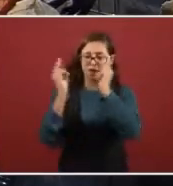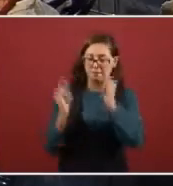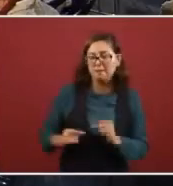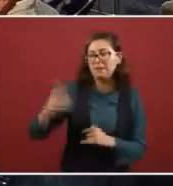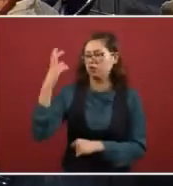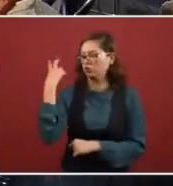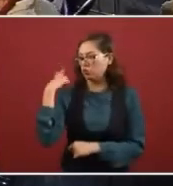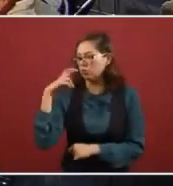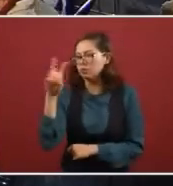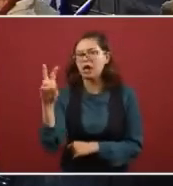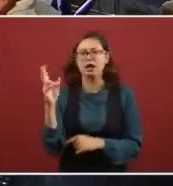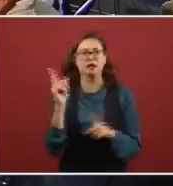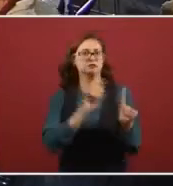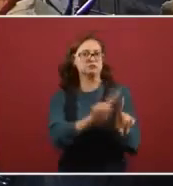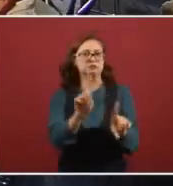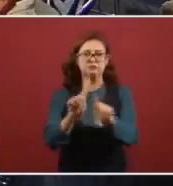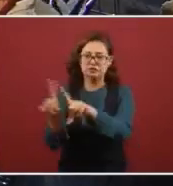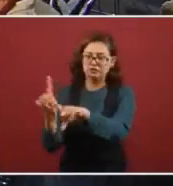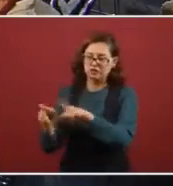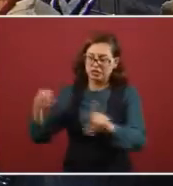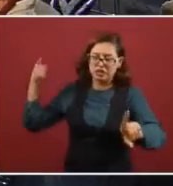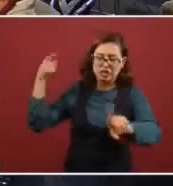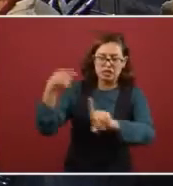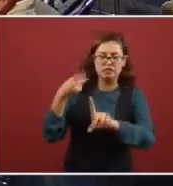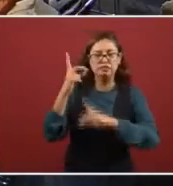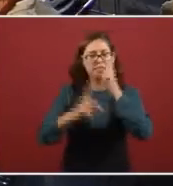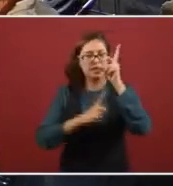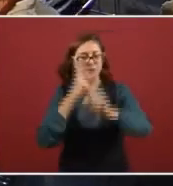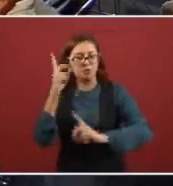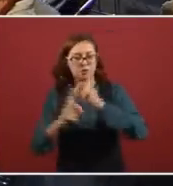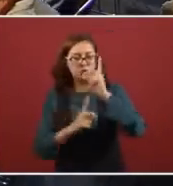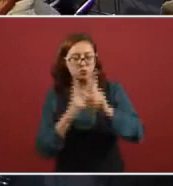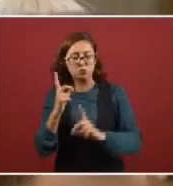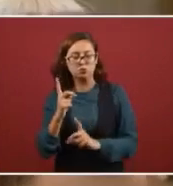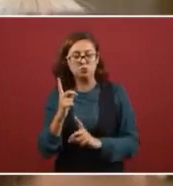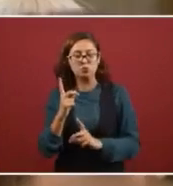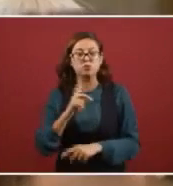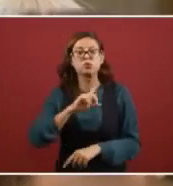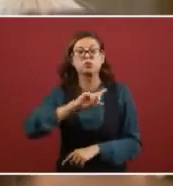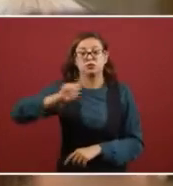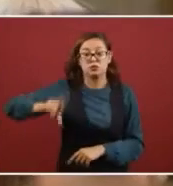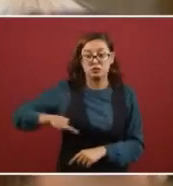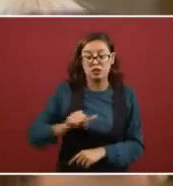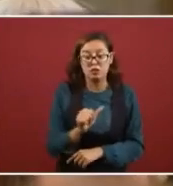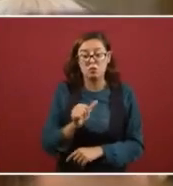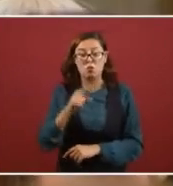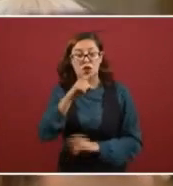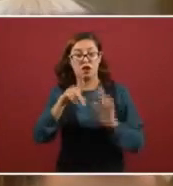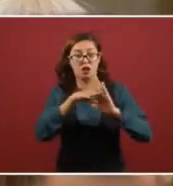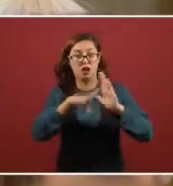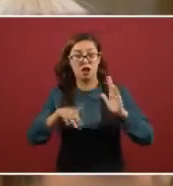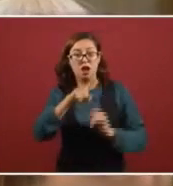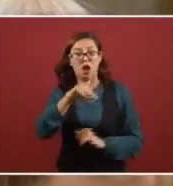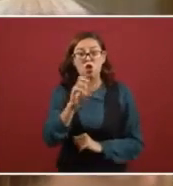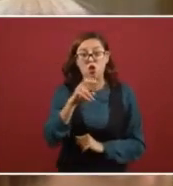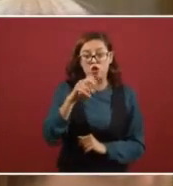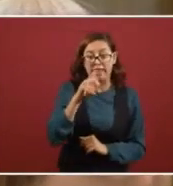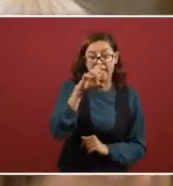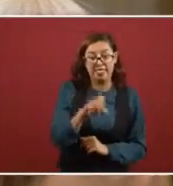like their expenses, or are they going to be able to pay for their own trips, their